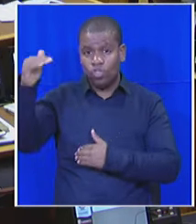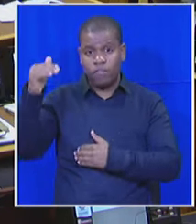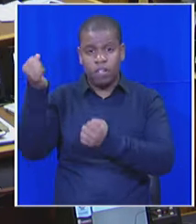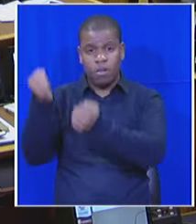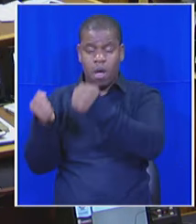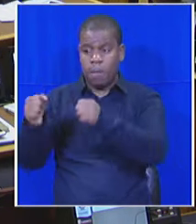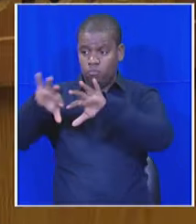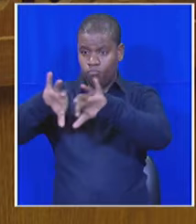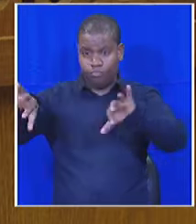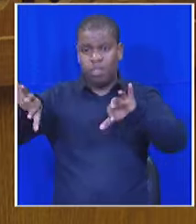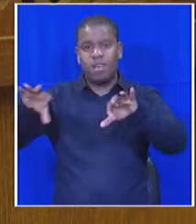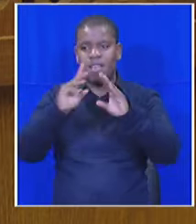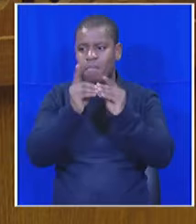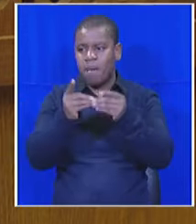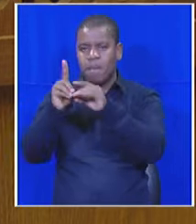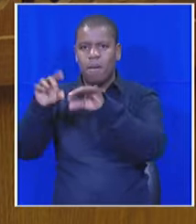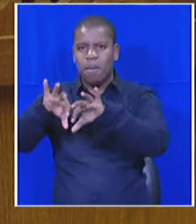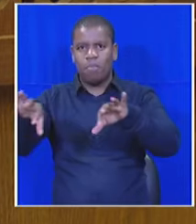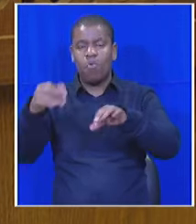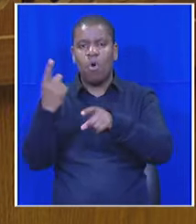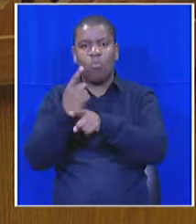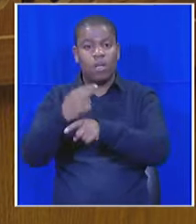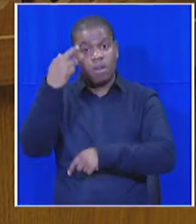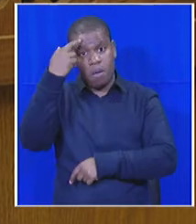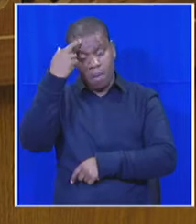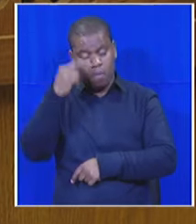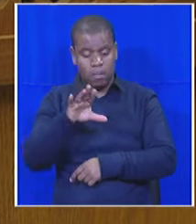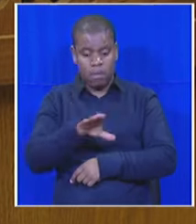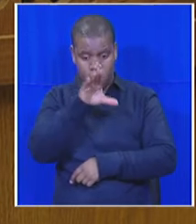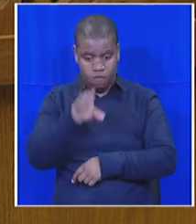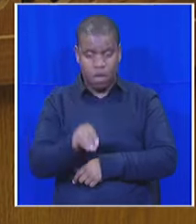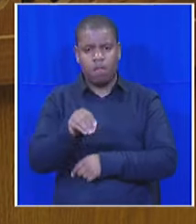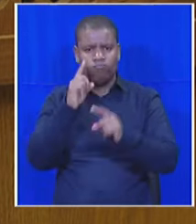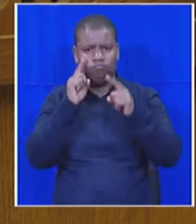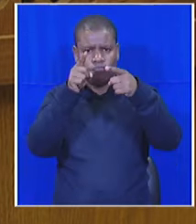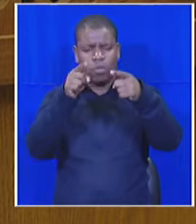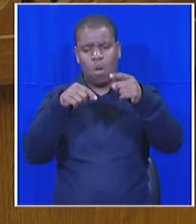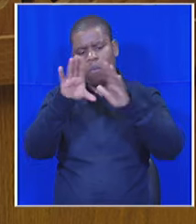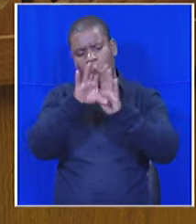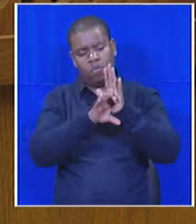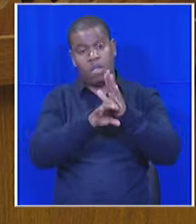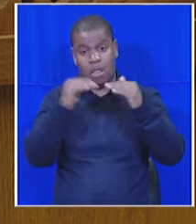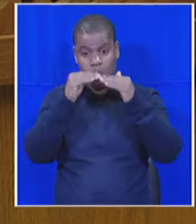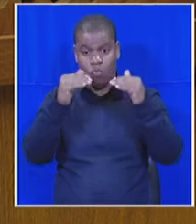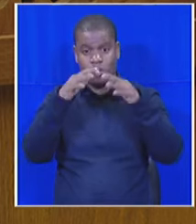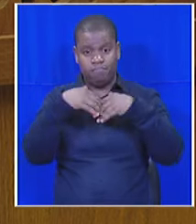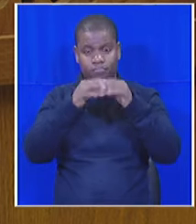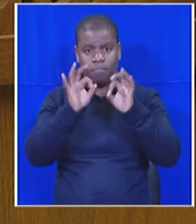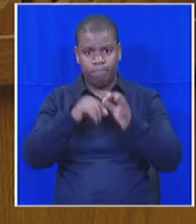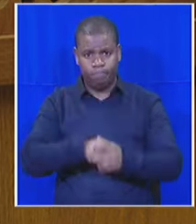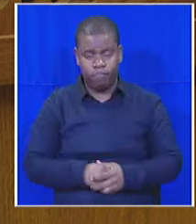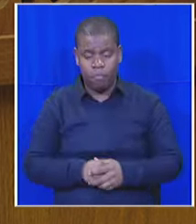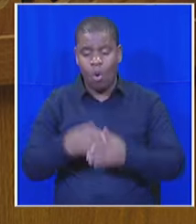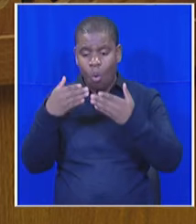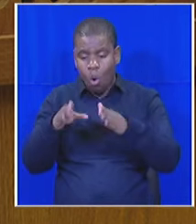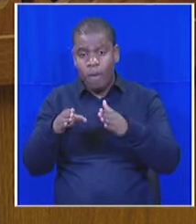department, must serve as a timely reminder of the country envisioned by the founders of our constitutional democracy. An open